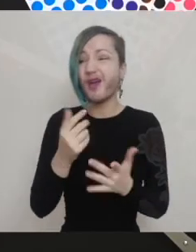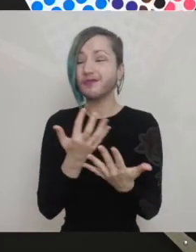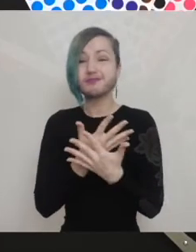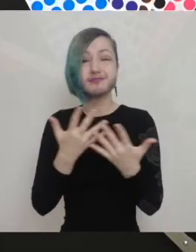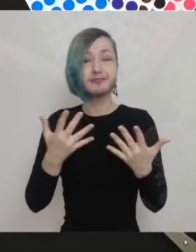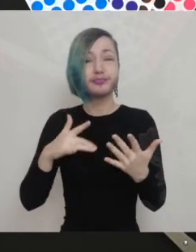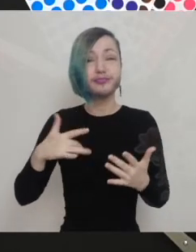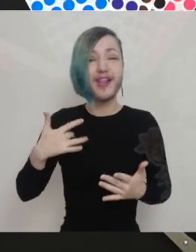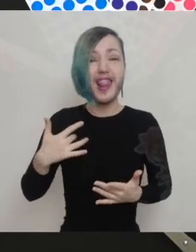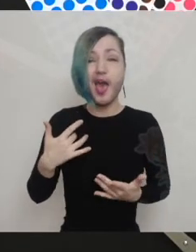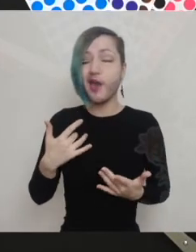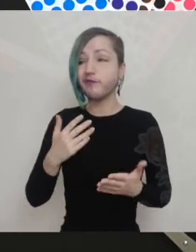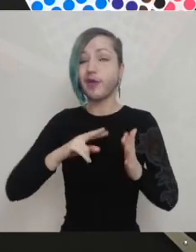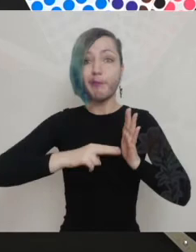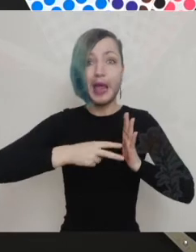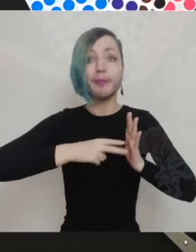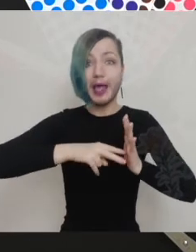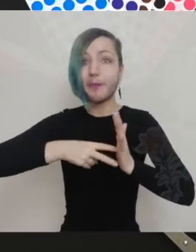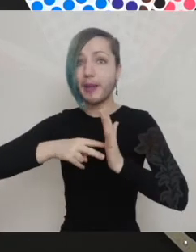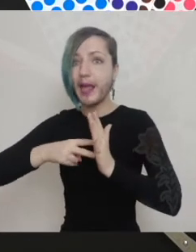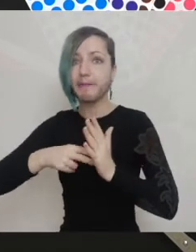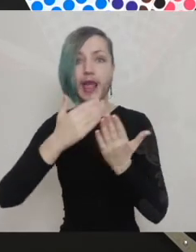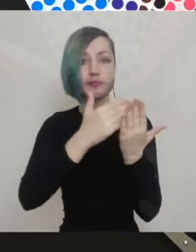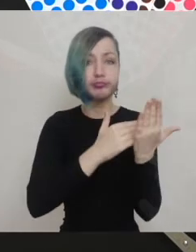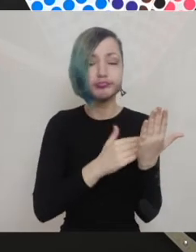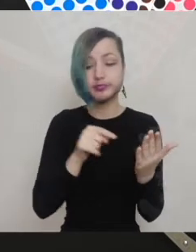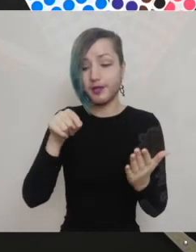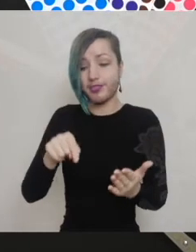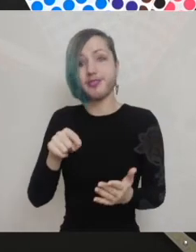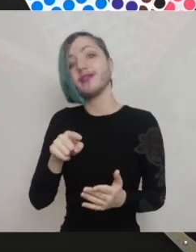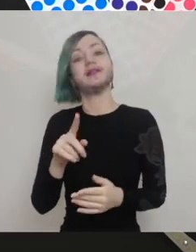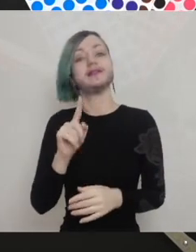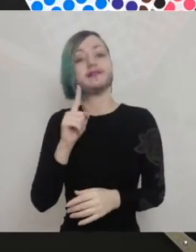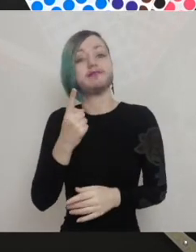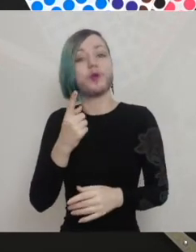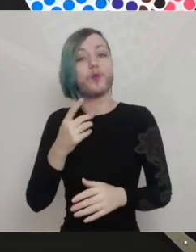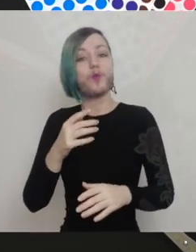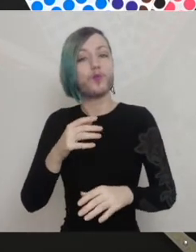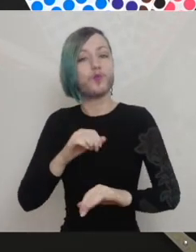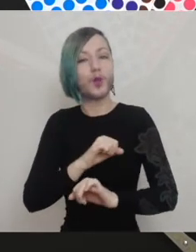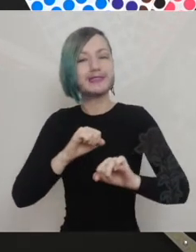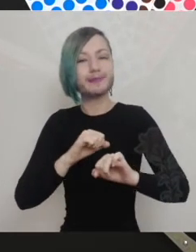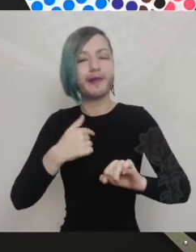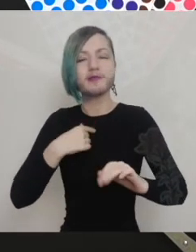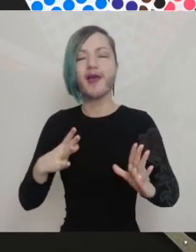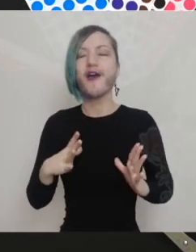planned and organised. This is the one space where I can be completely free.